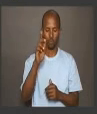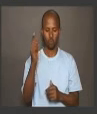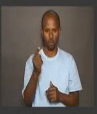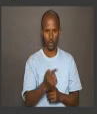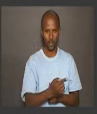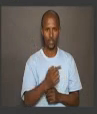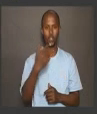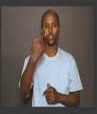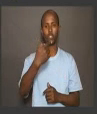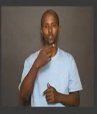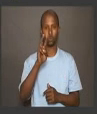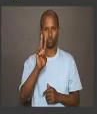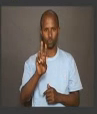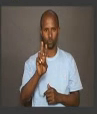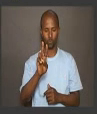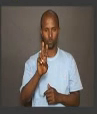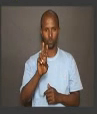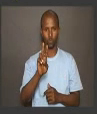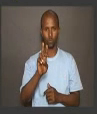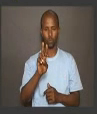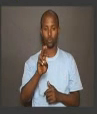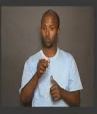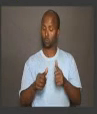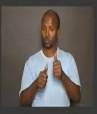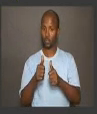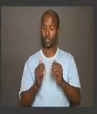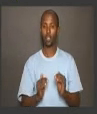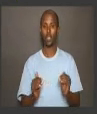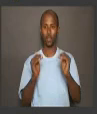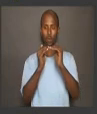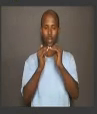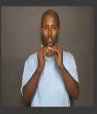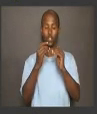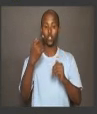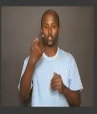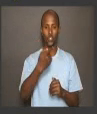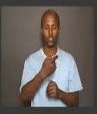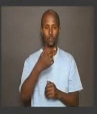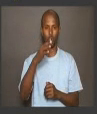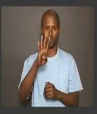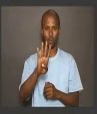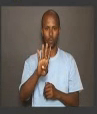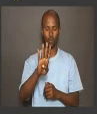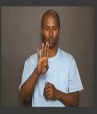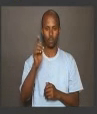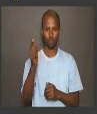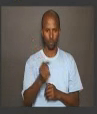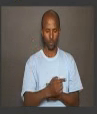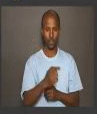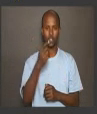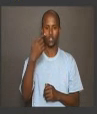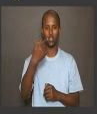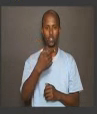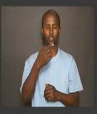over G2, which is equal to G4 over